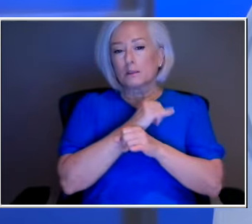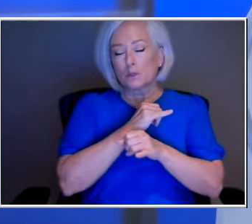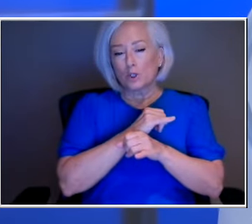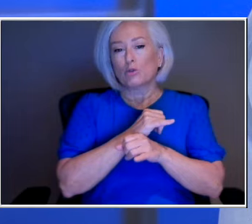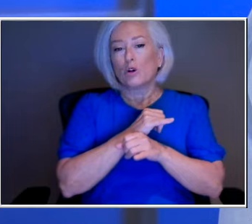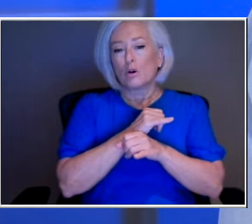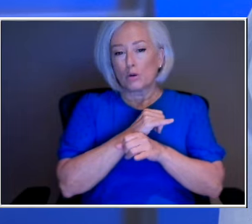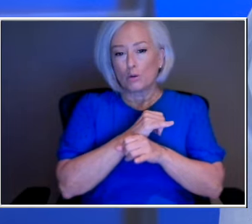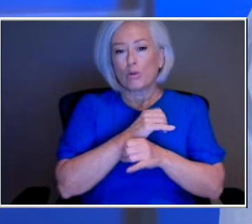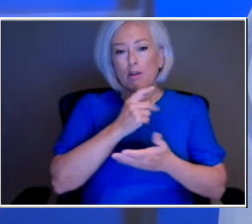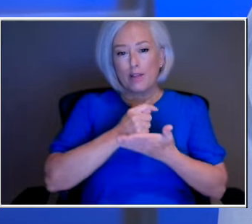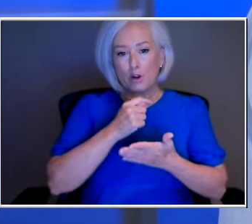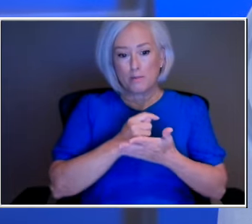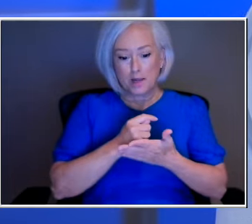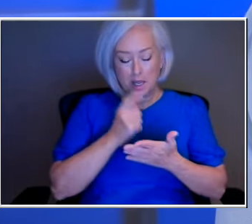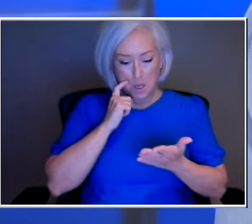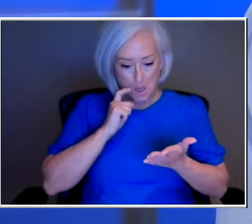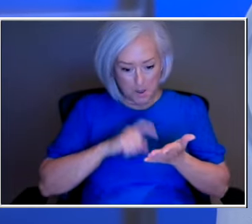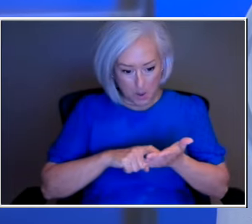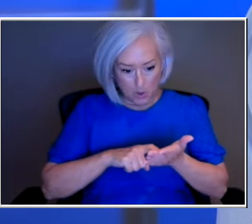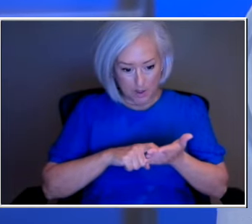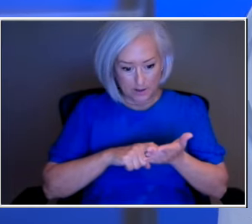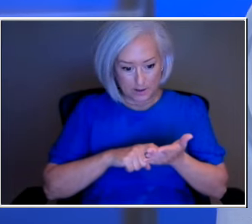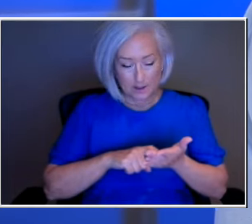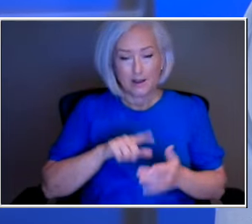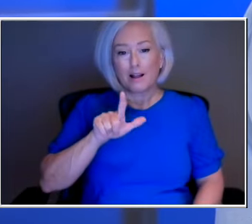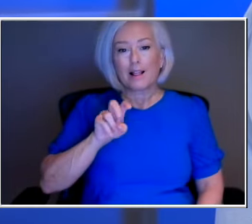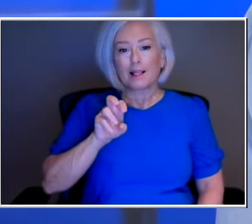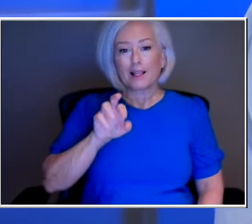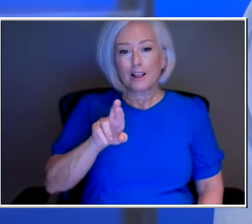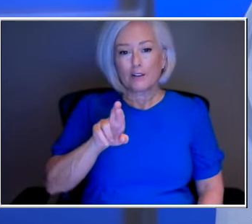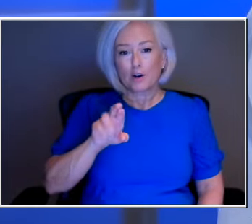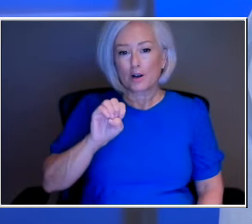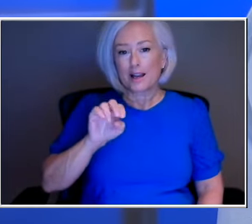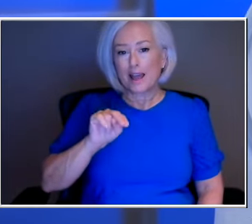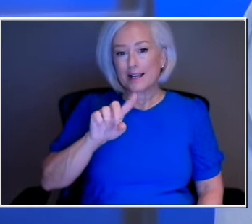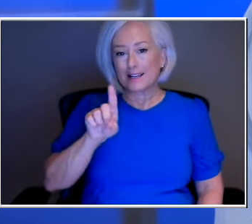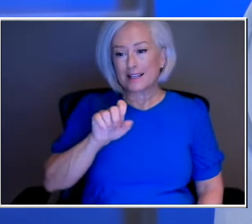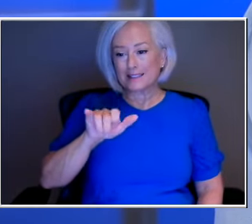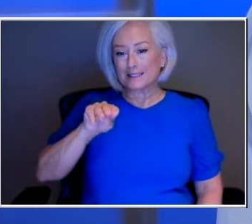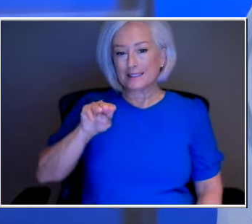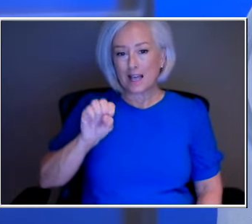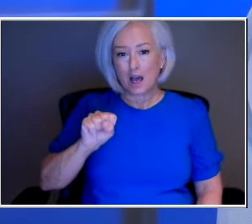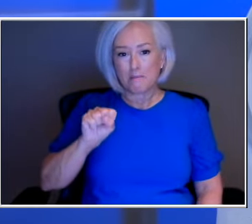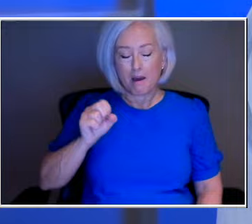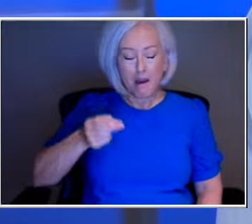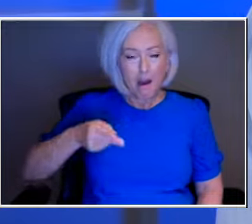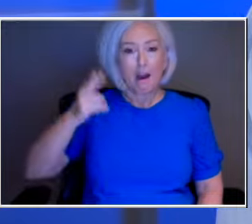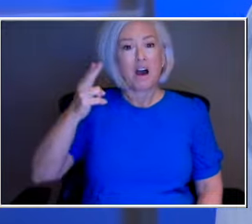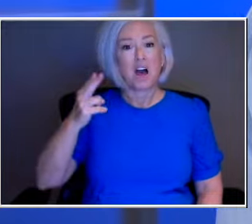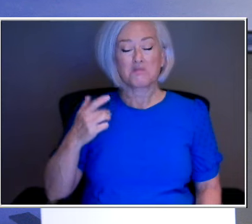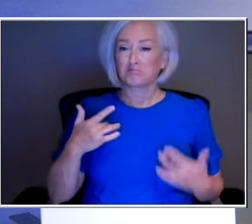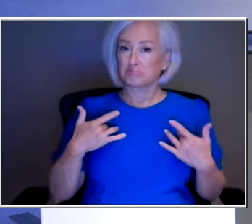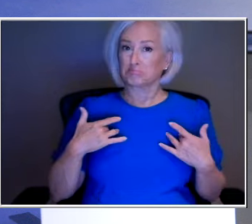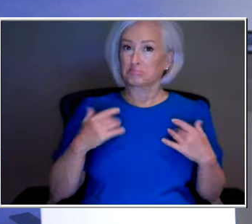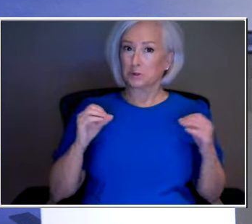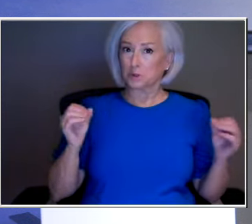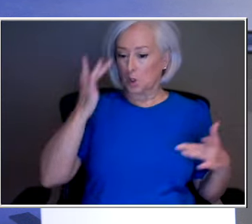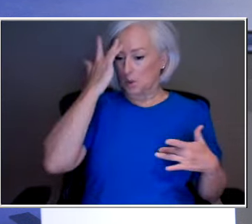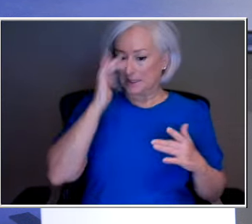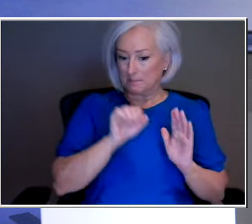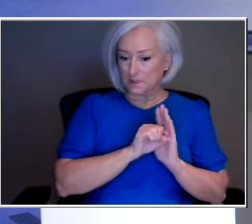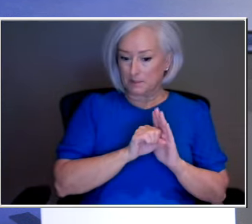were way too high. I had no symptoms, I felt fine, but that day we stopped the Keytruda. Ken, we talk a lot